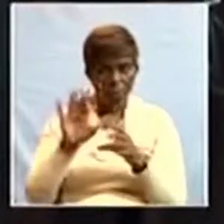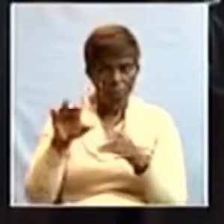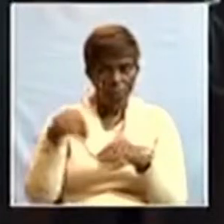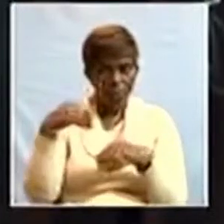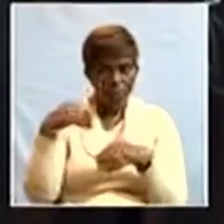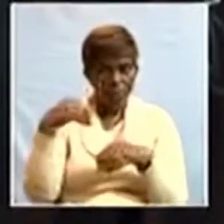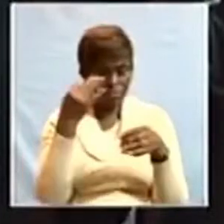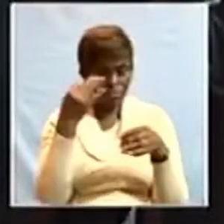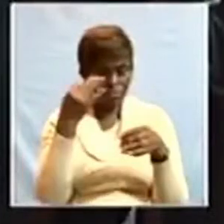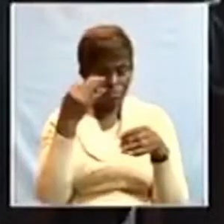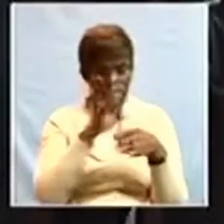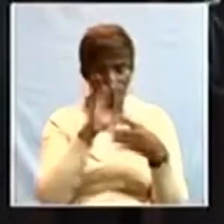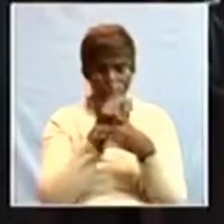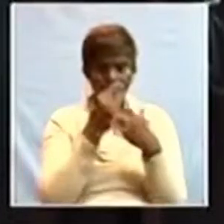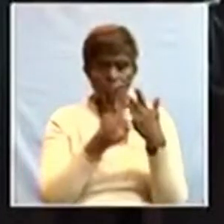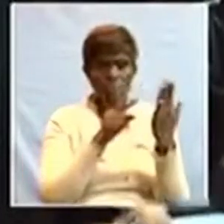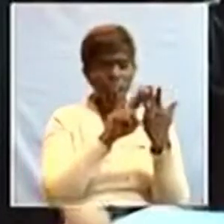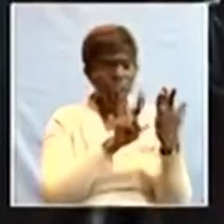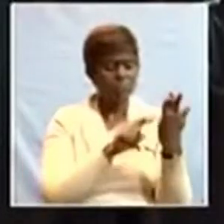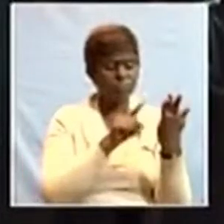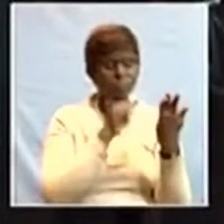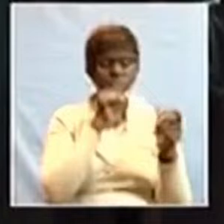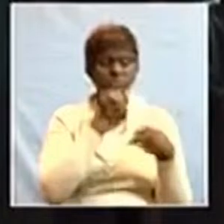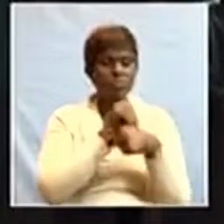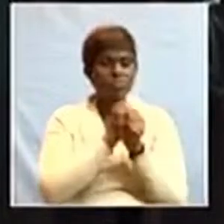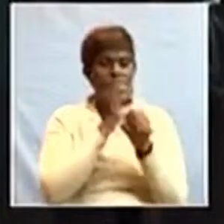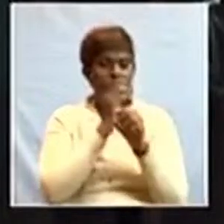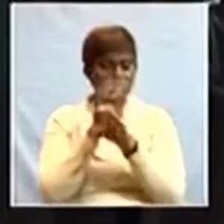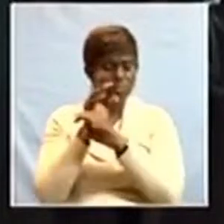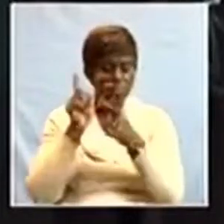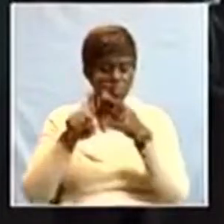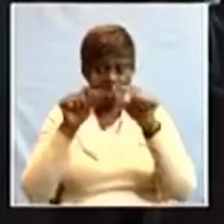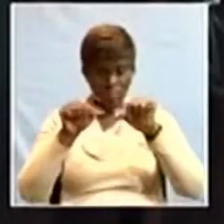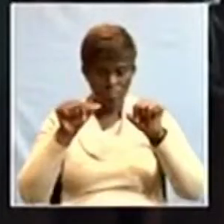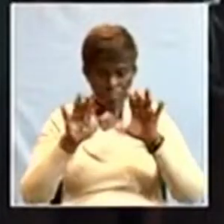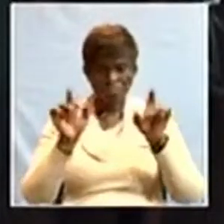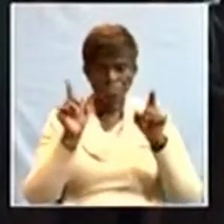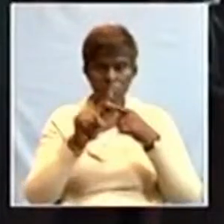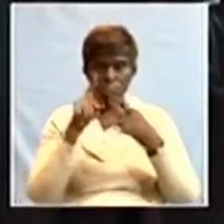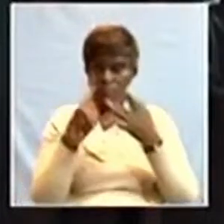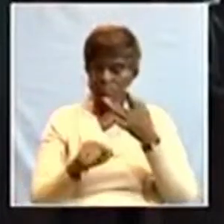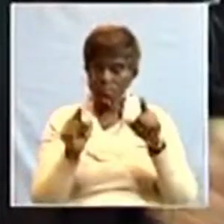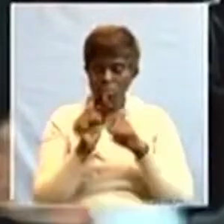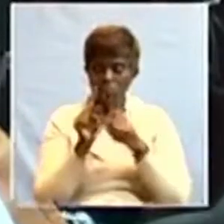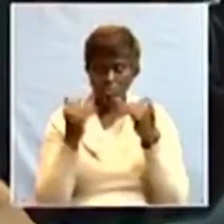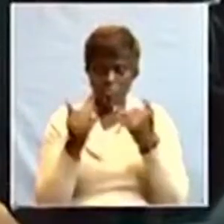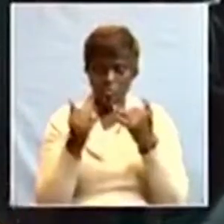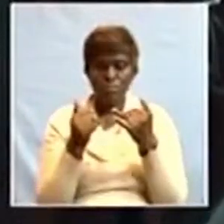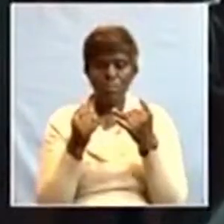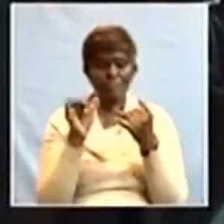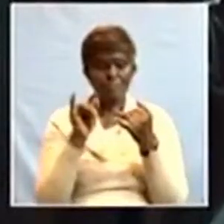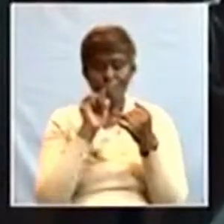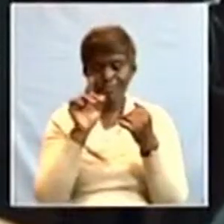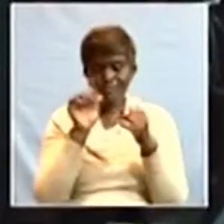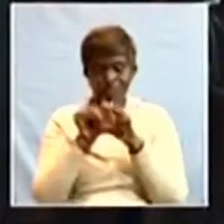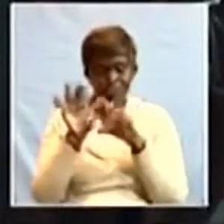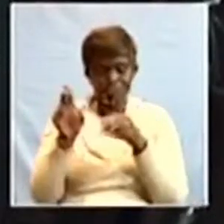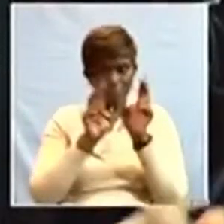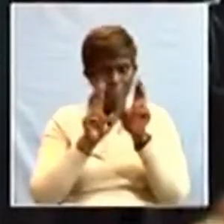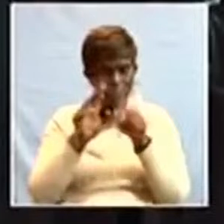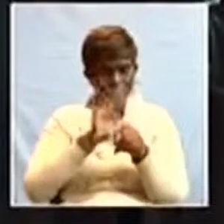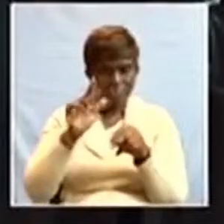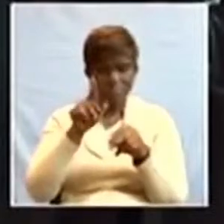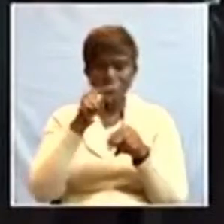disposal or the disposal records were not made available to the auditors, but now I see that in your response you are